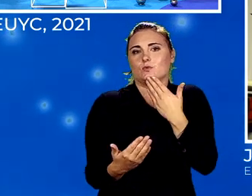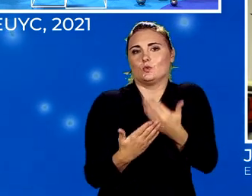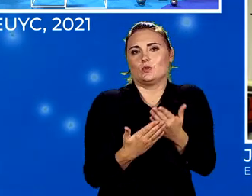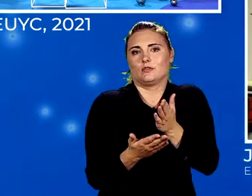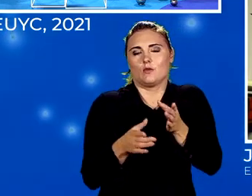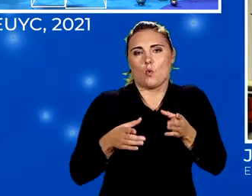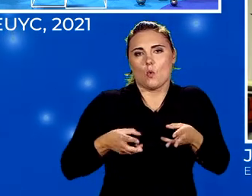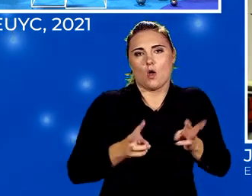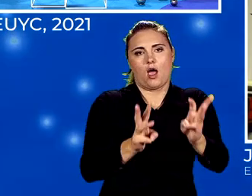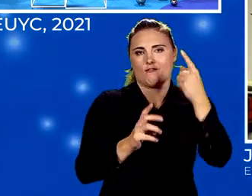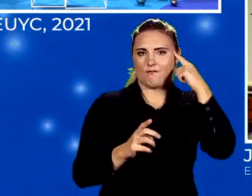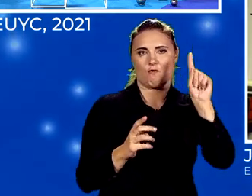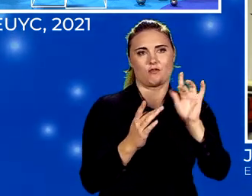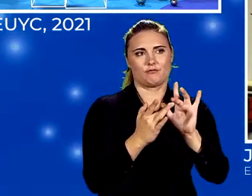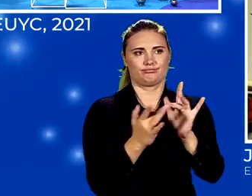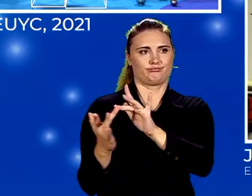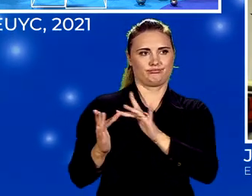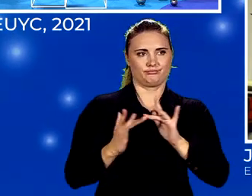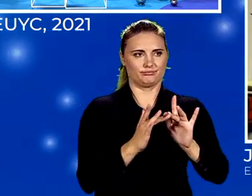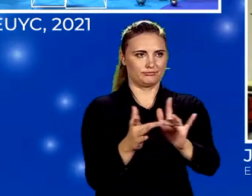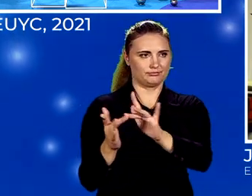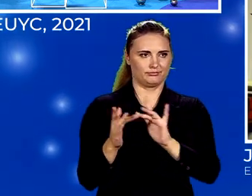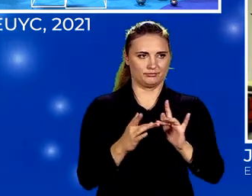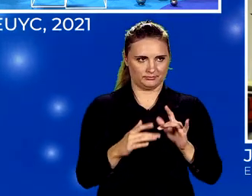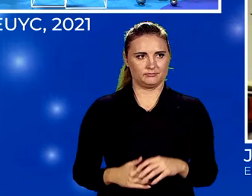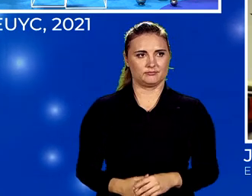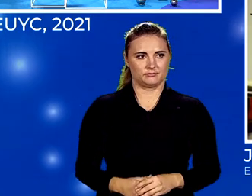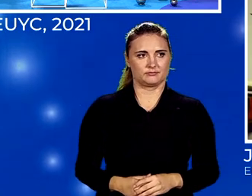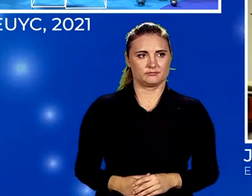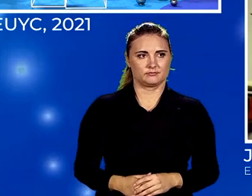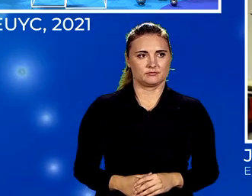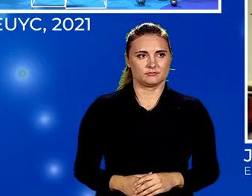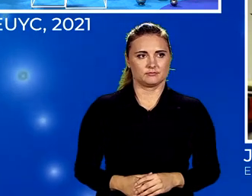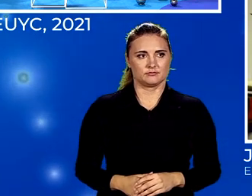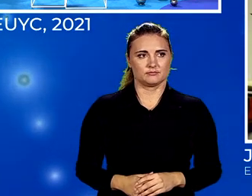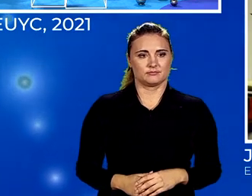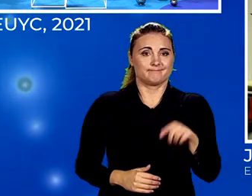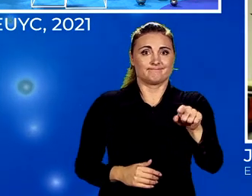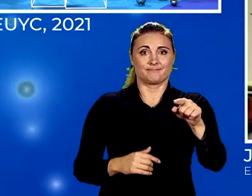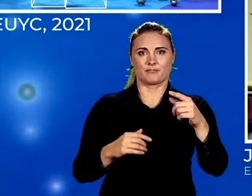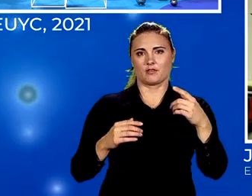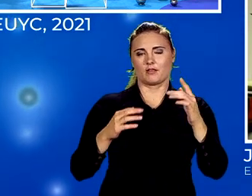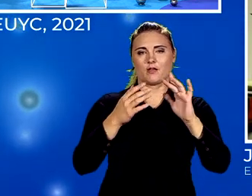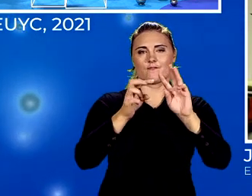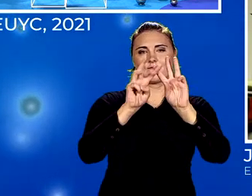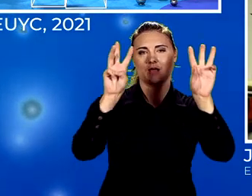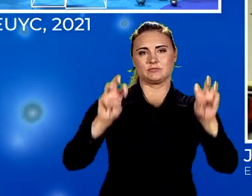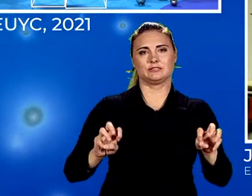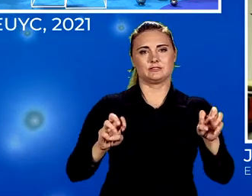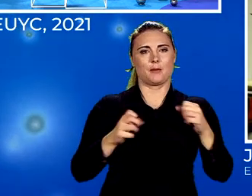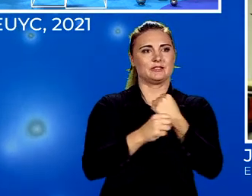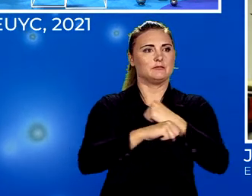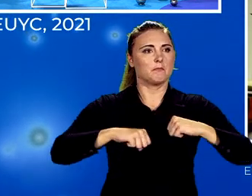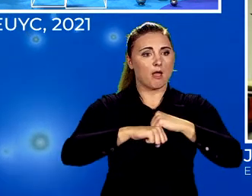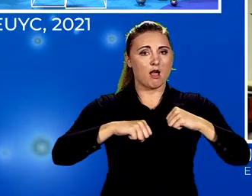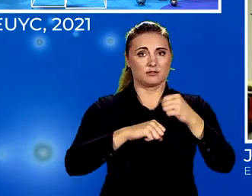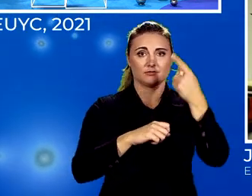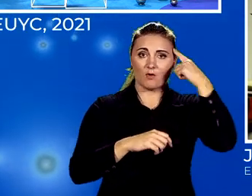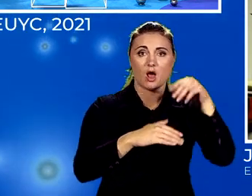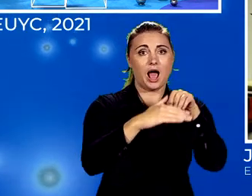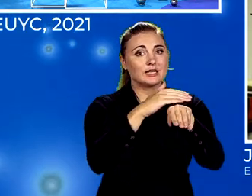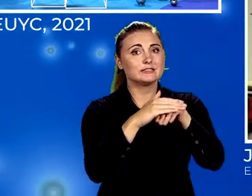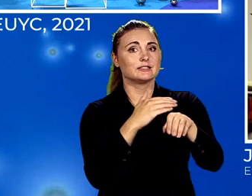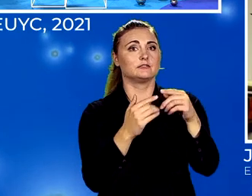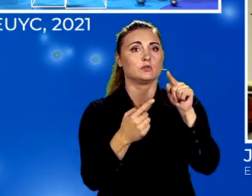indeed, online spaces for participation were useful to assure some degree of youth engagement, and young people